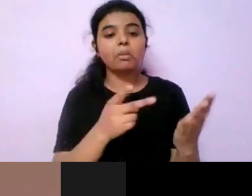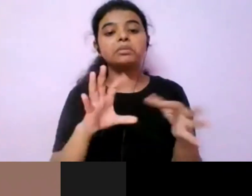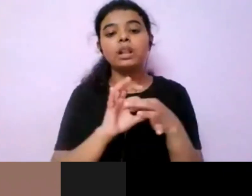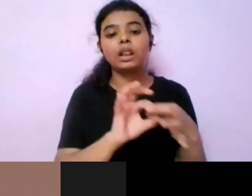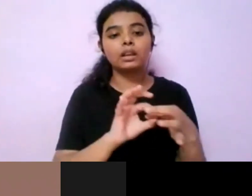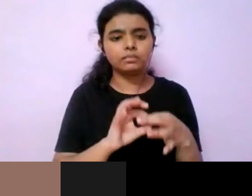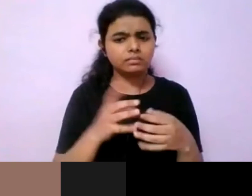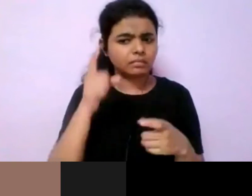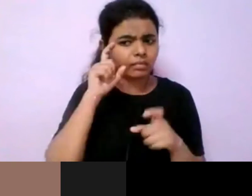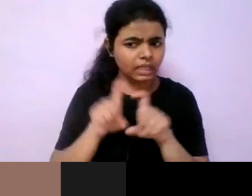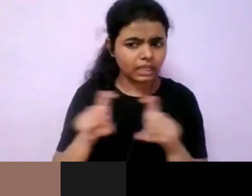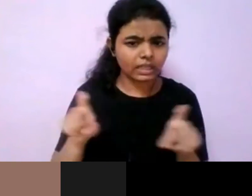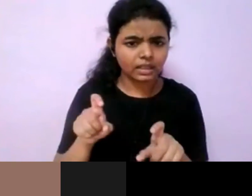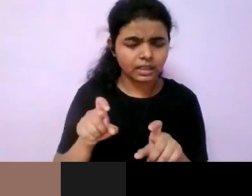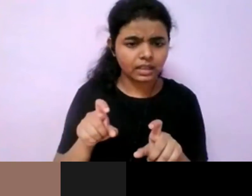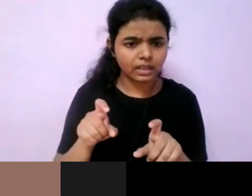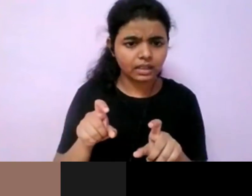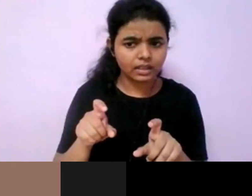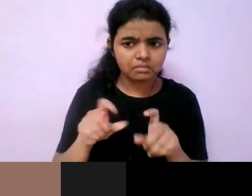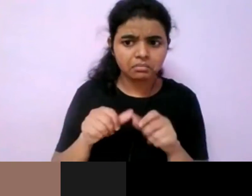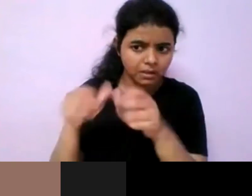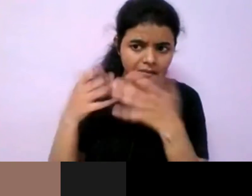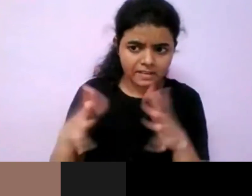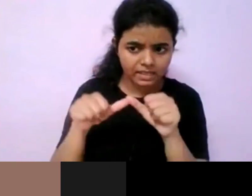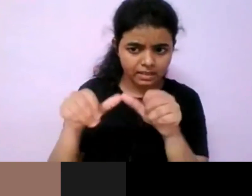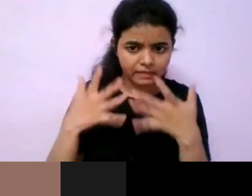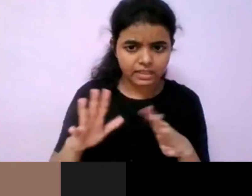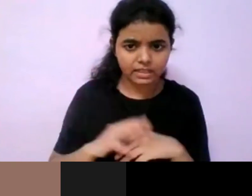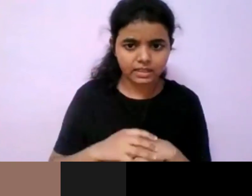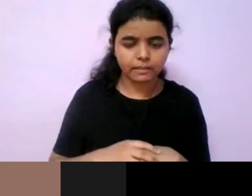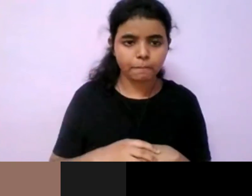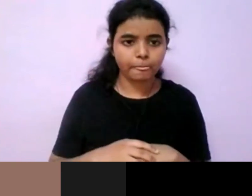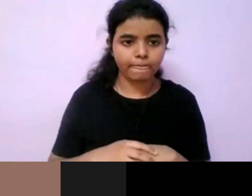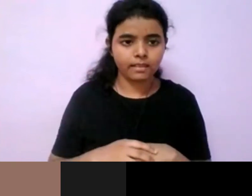Is that clear? I hope that is that answered your.